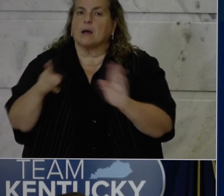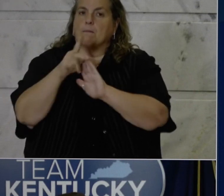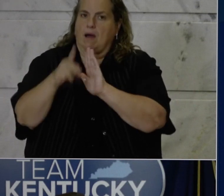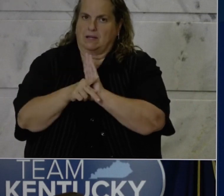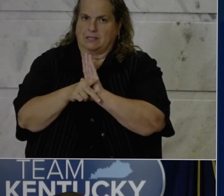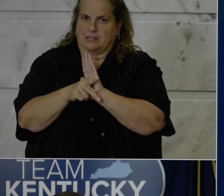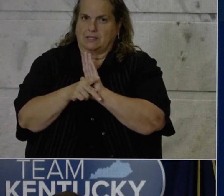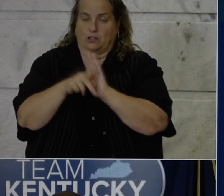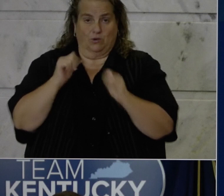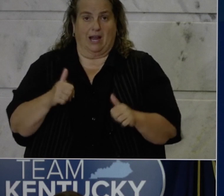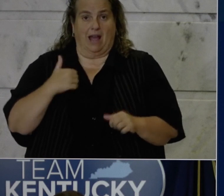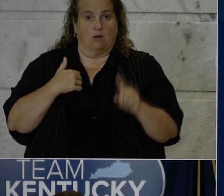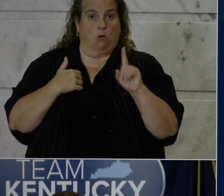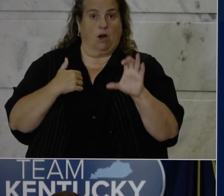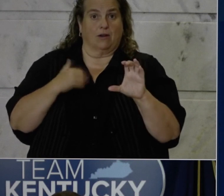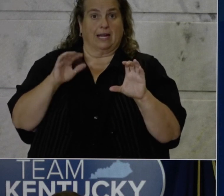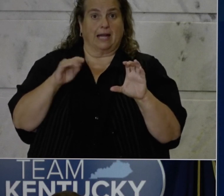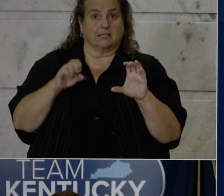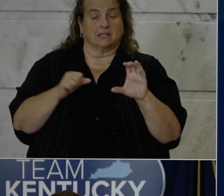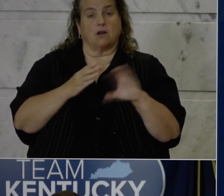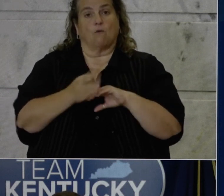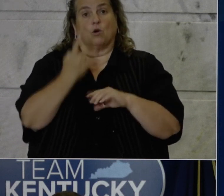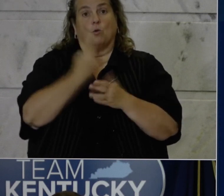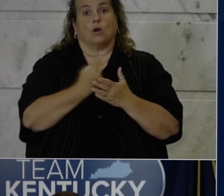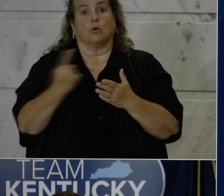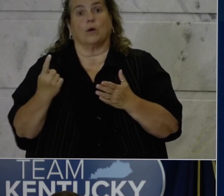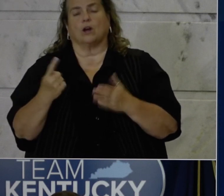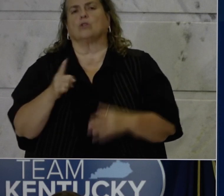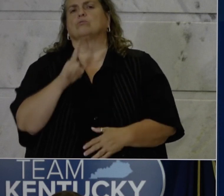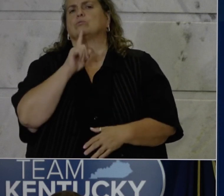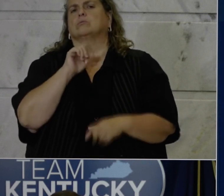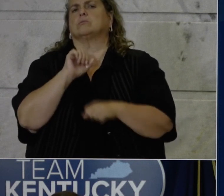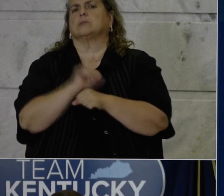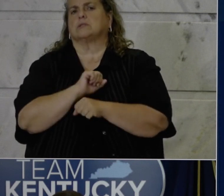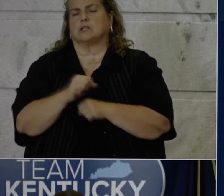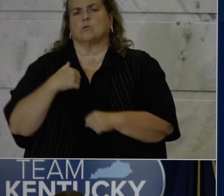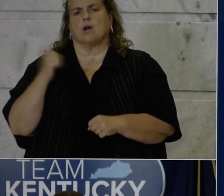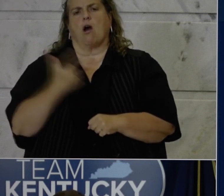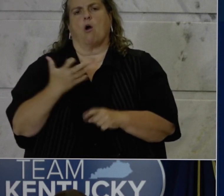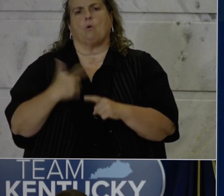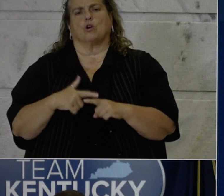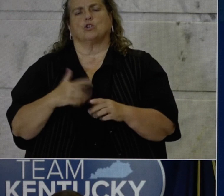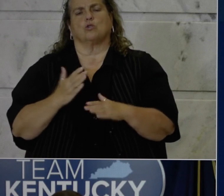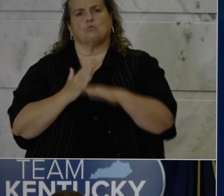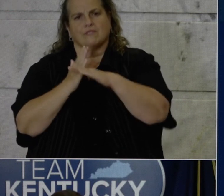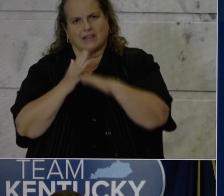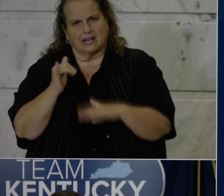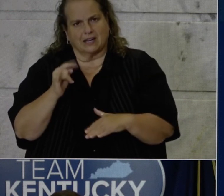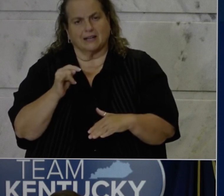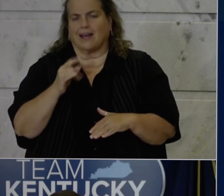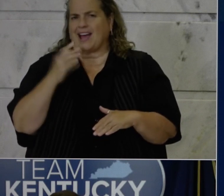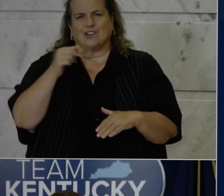674 new cases, also 3 more deaths. The governor is saying that those 674 new cases